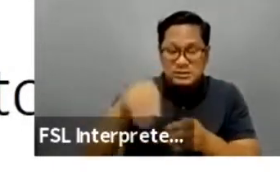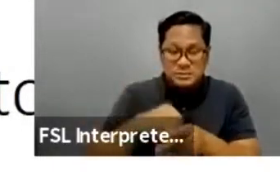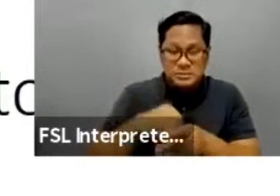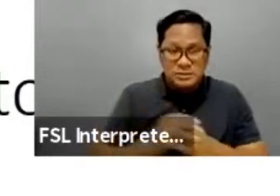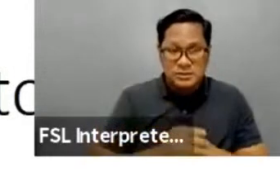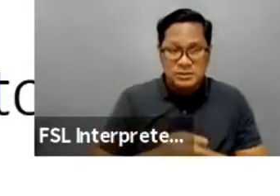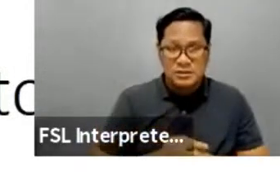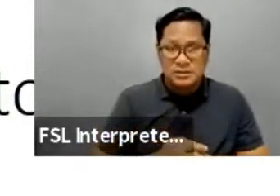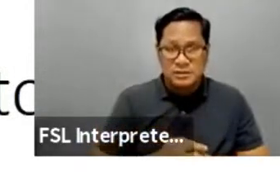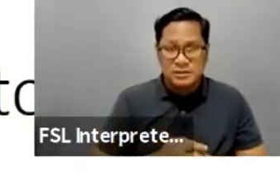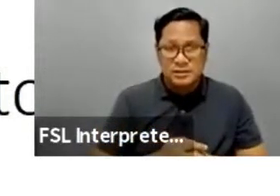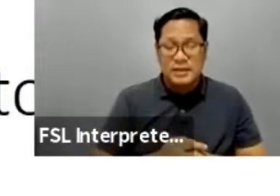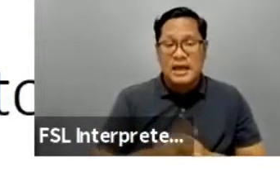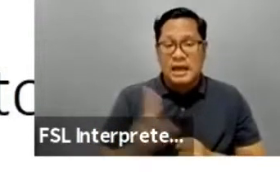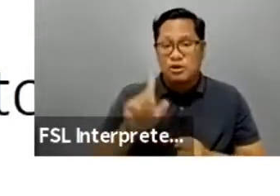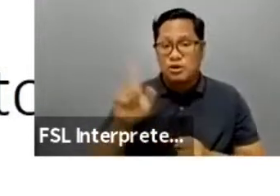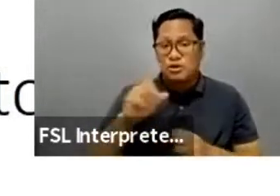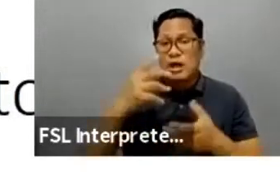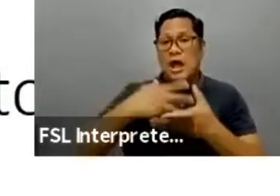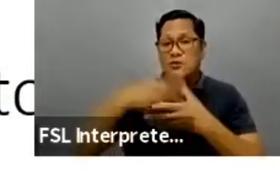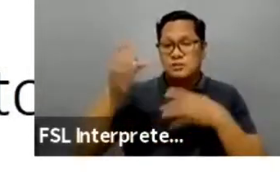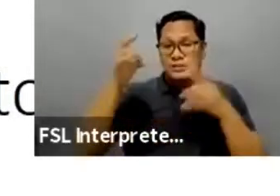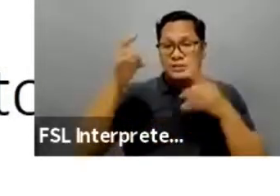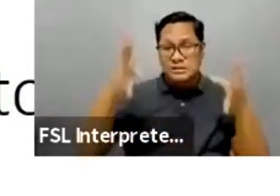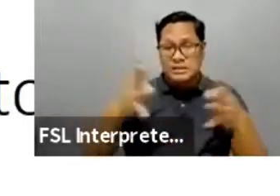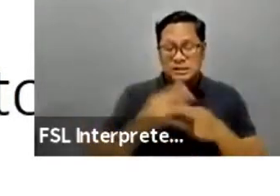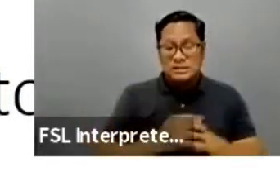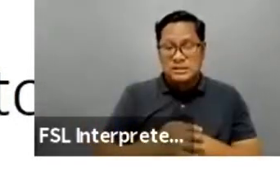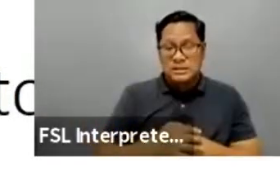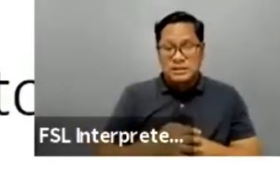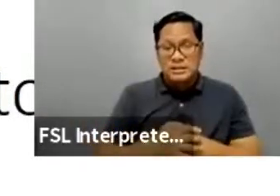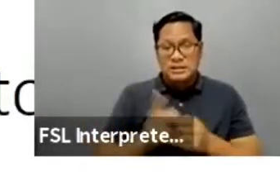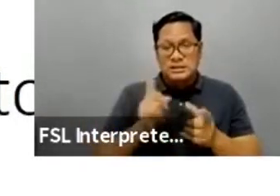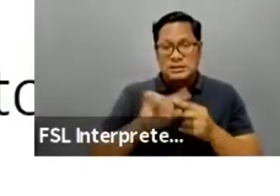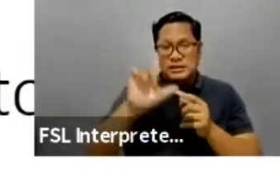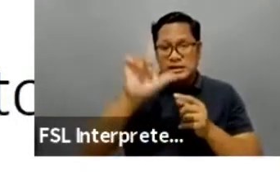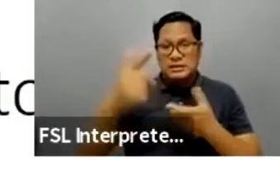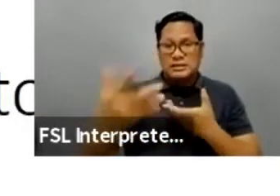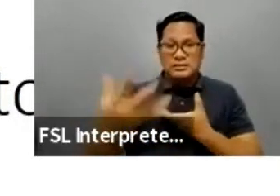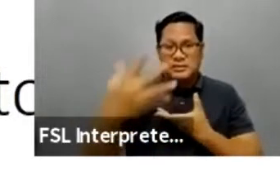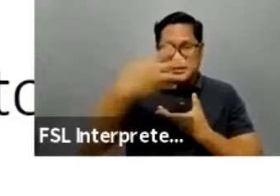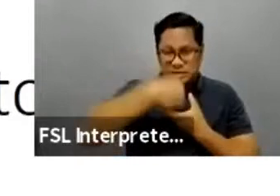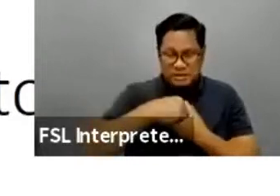as an external threat, which becomes internal when there's community spread.